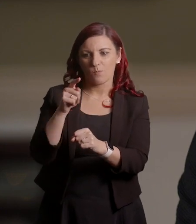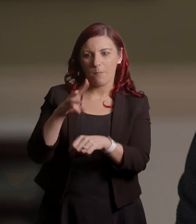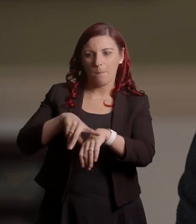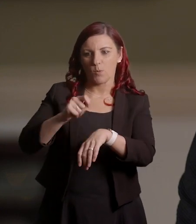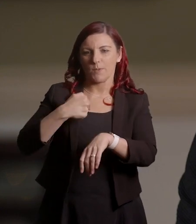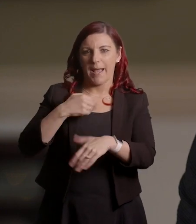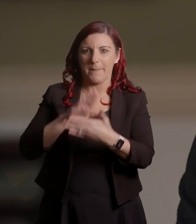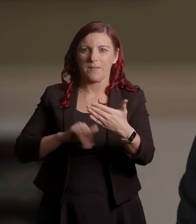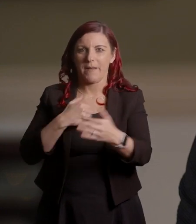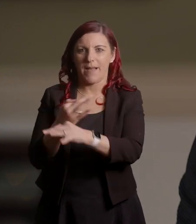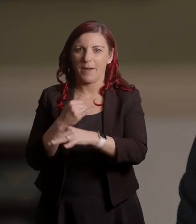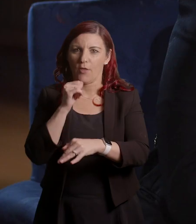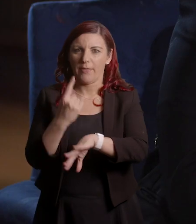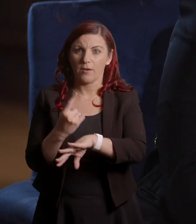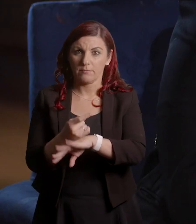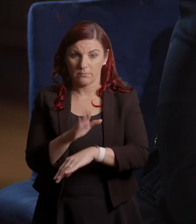probably missed.